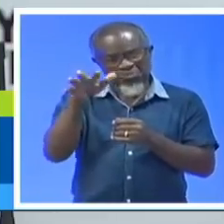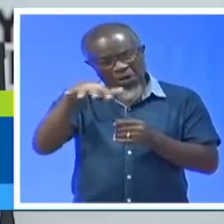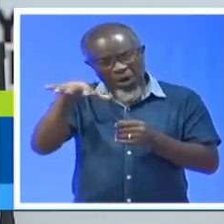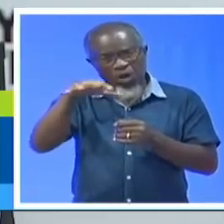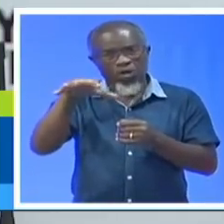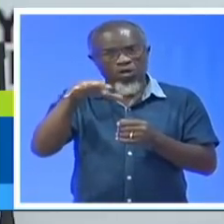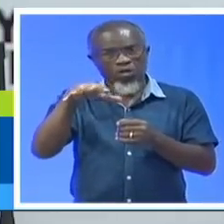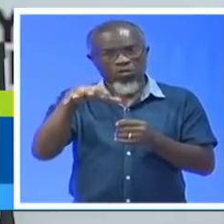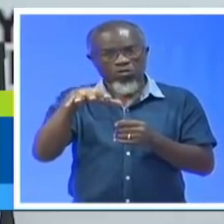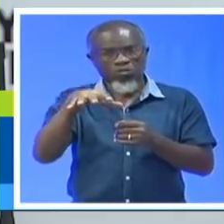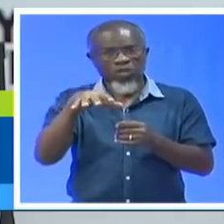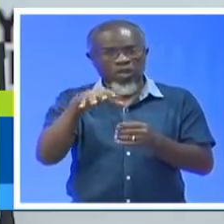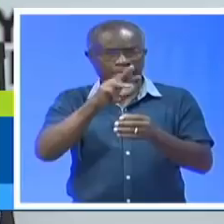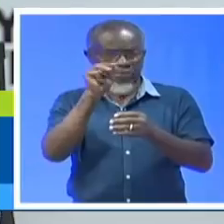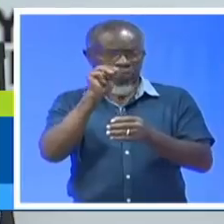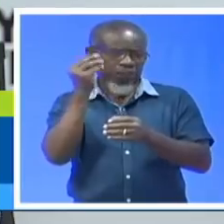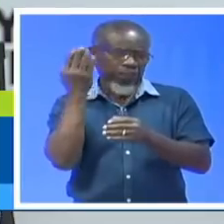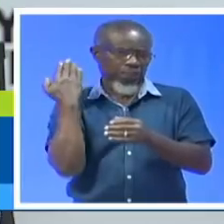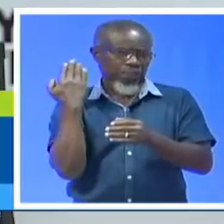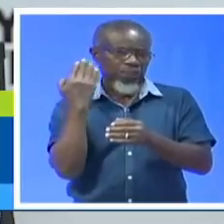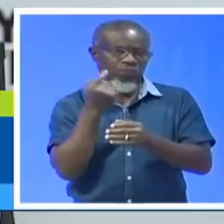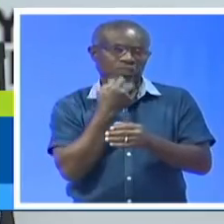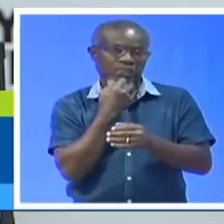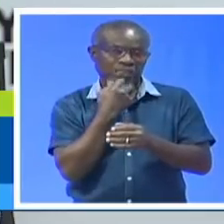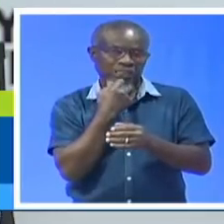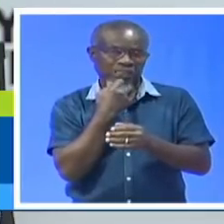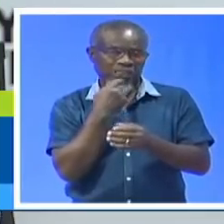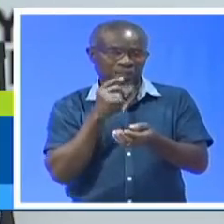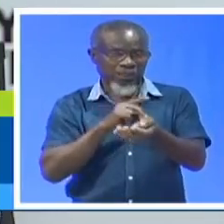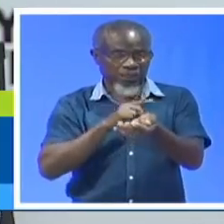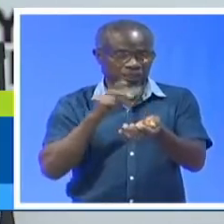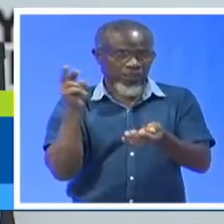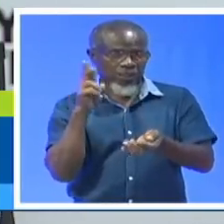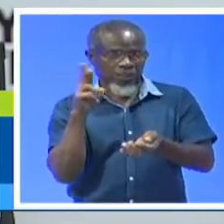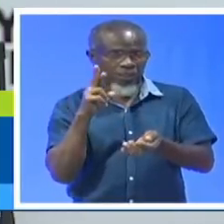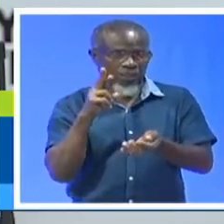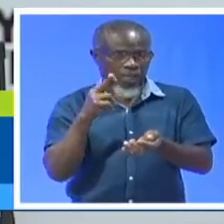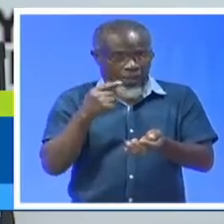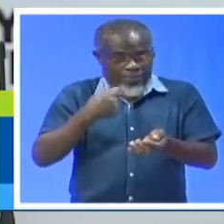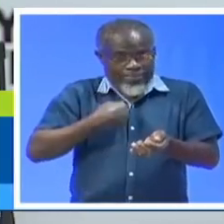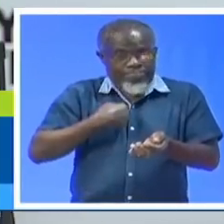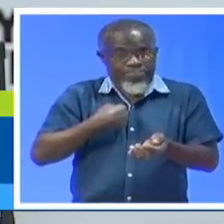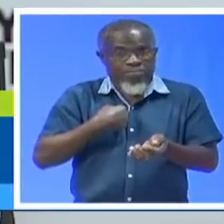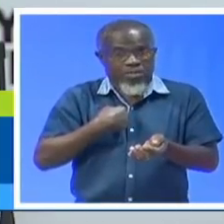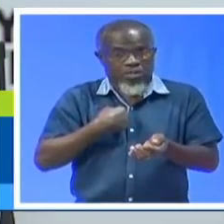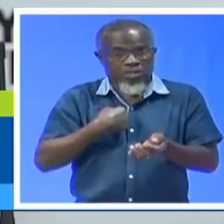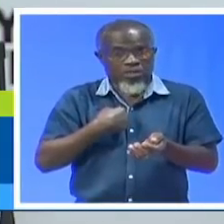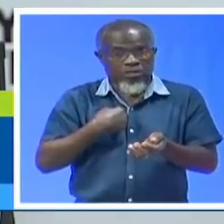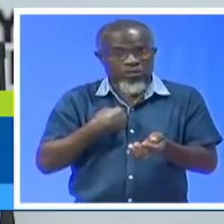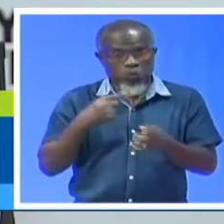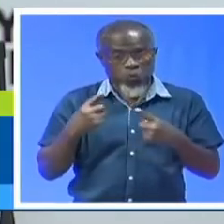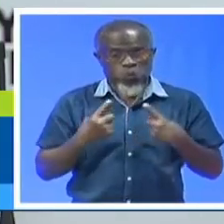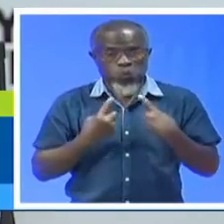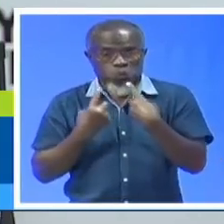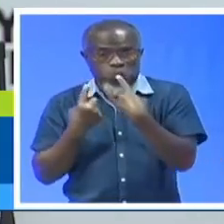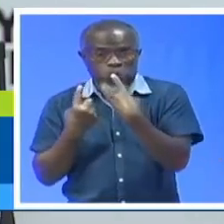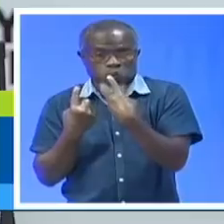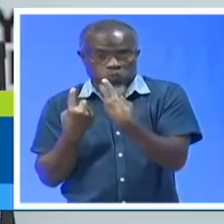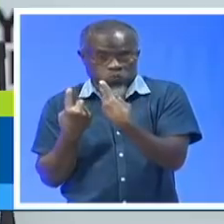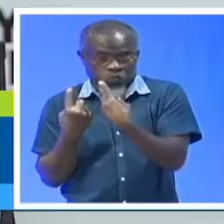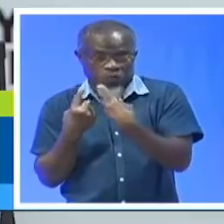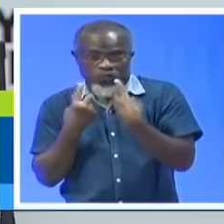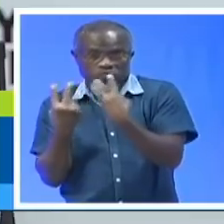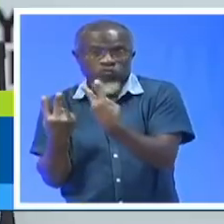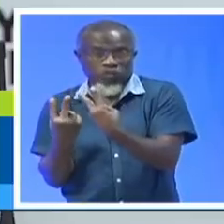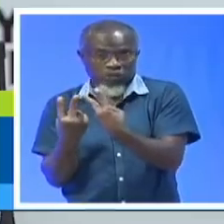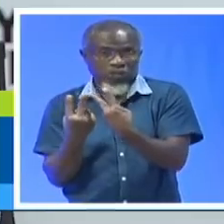on Monday that Dr. Richards and myself spent the better part of last week, Wednesday, Thursday, Friday,